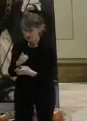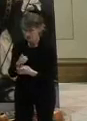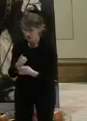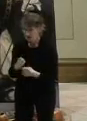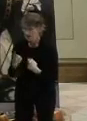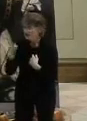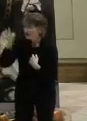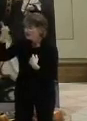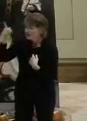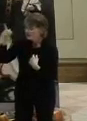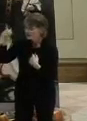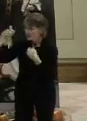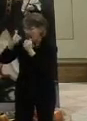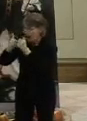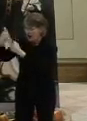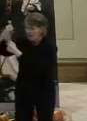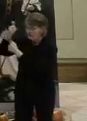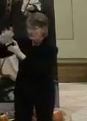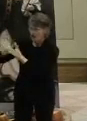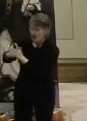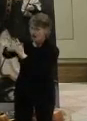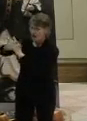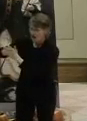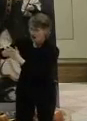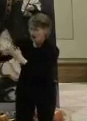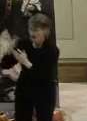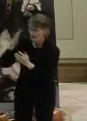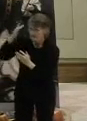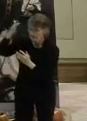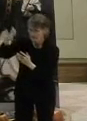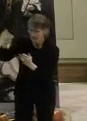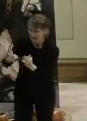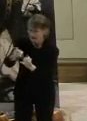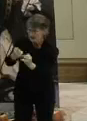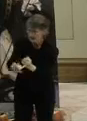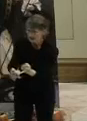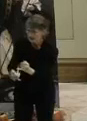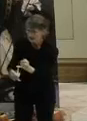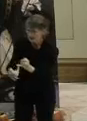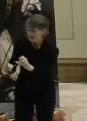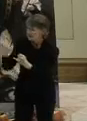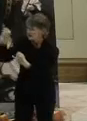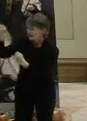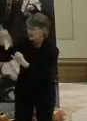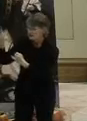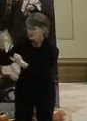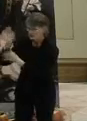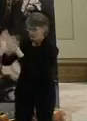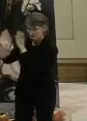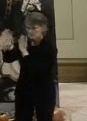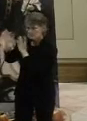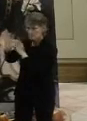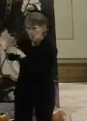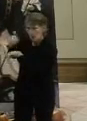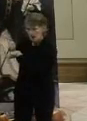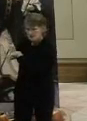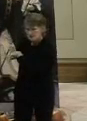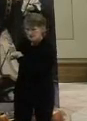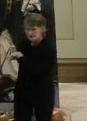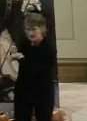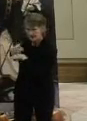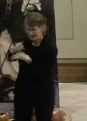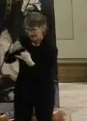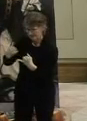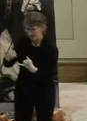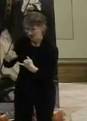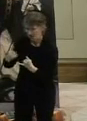am the Alpha and the Omega, says the Lord God, the one who is and who was and who is